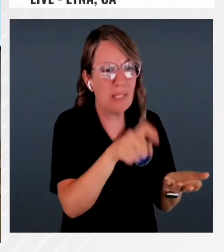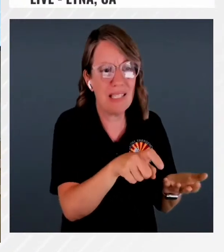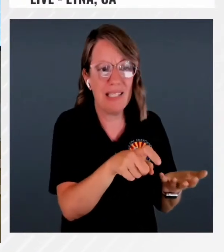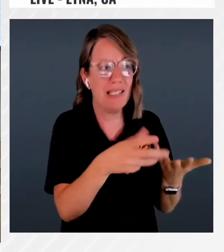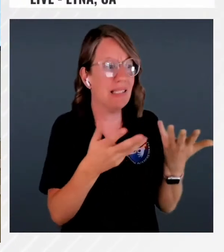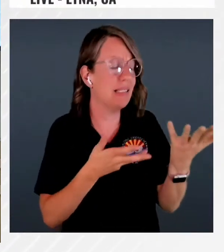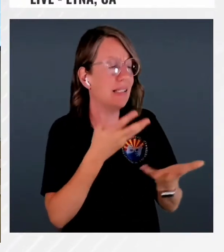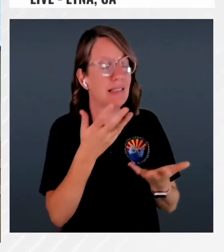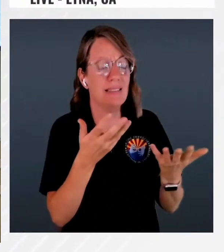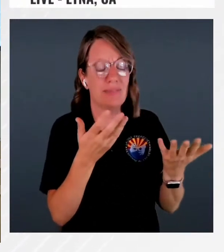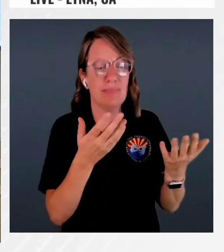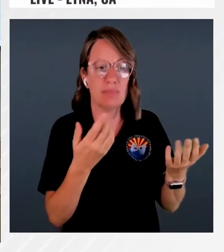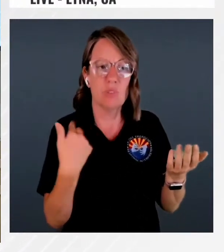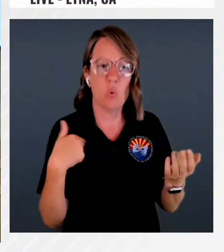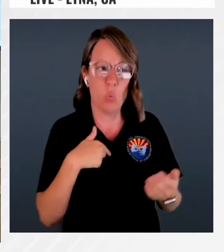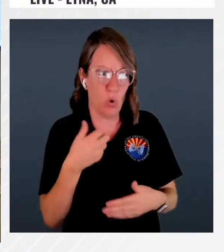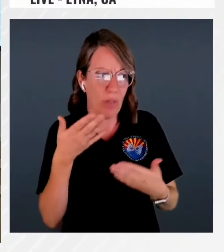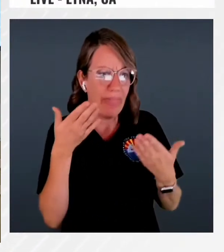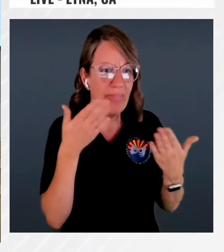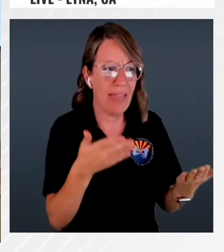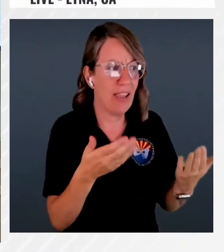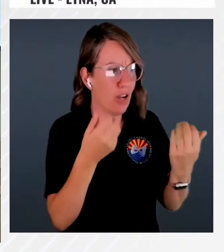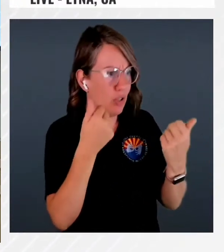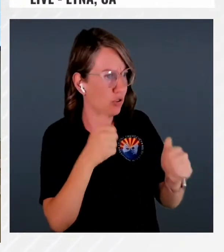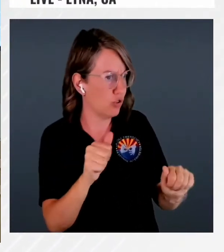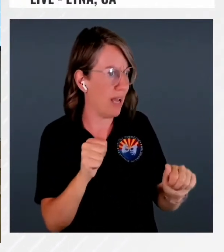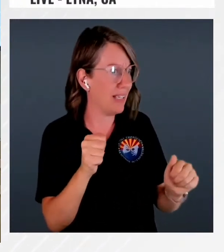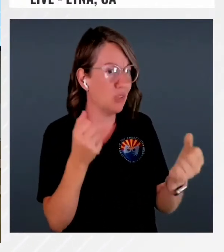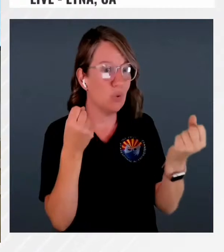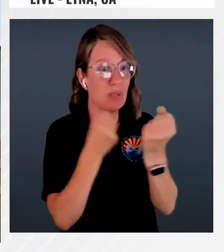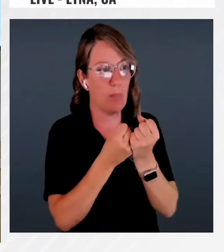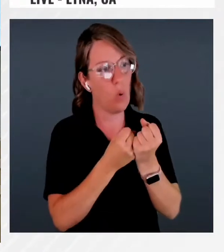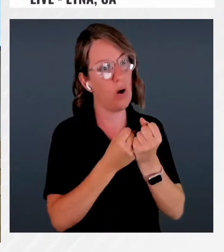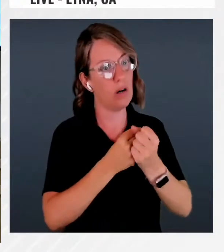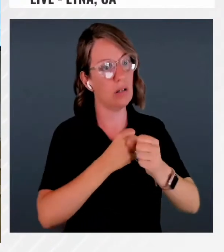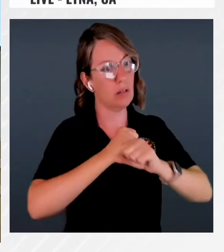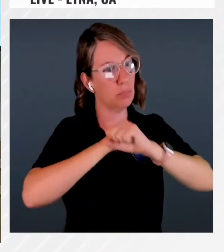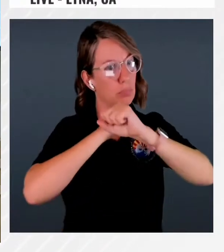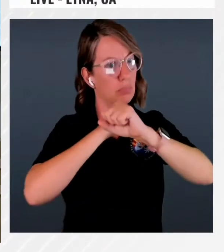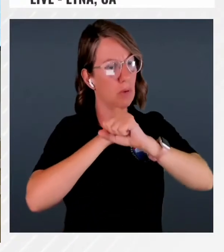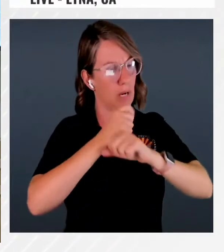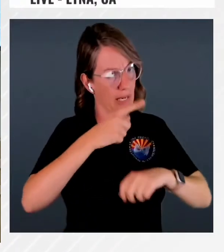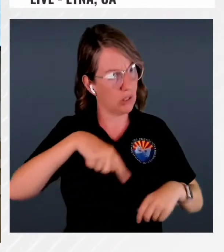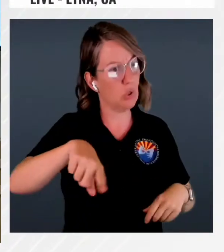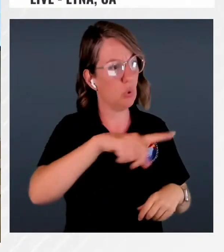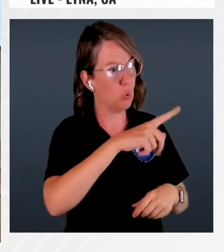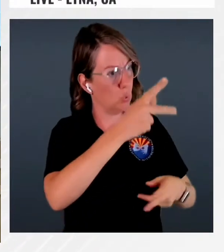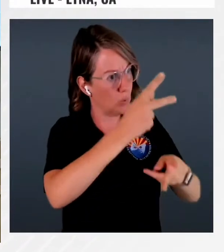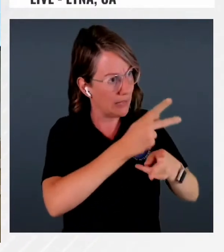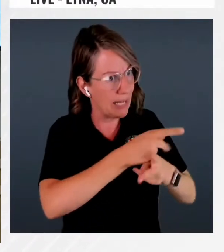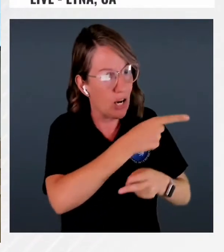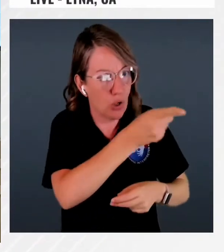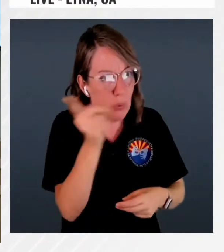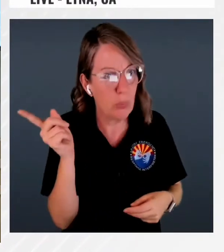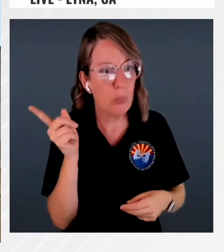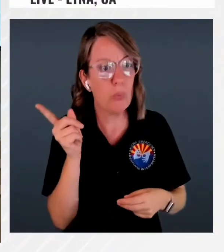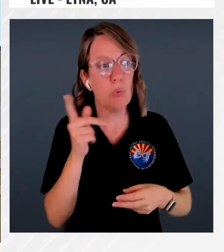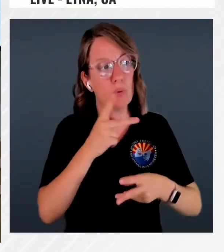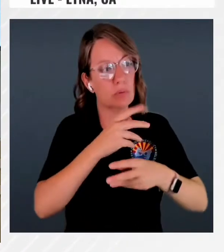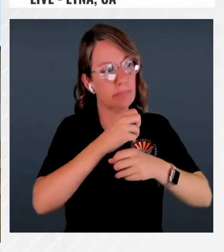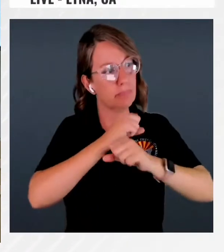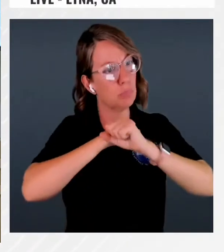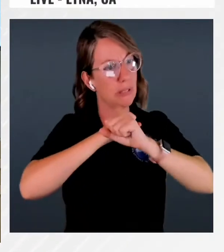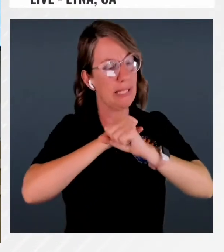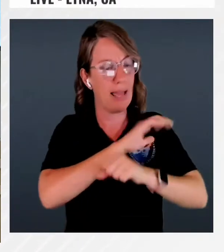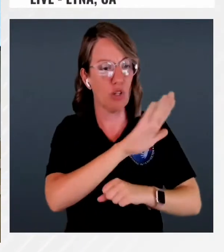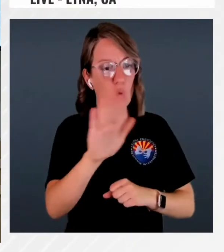just be your guardians in this community, and make sure that we're taking care of you and your property. But remember, your life is